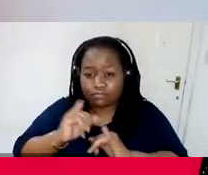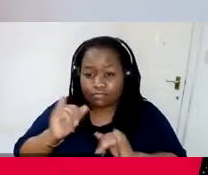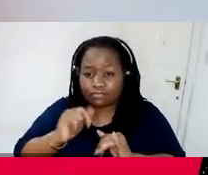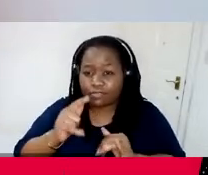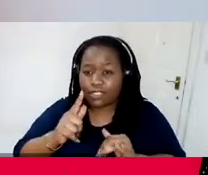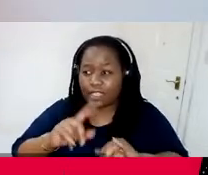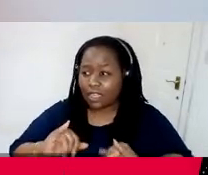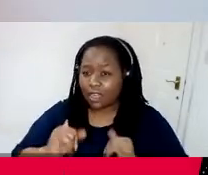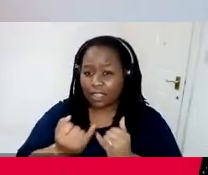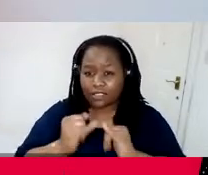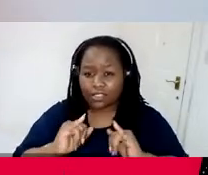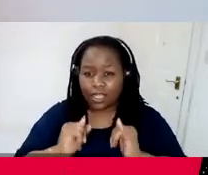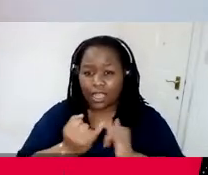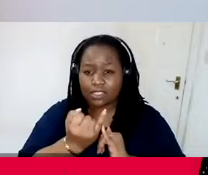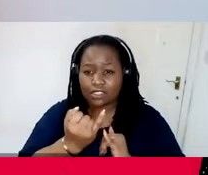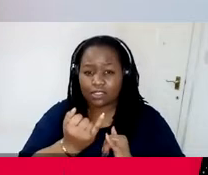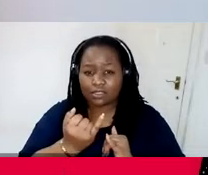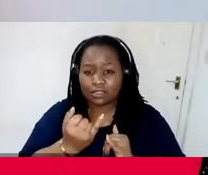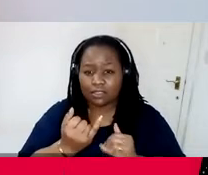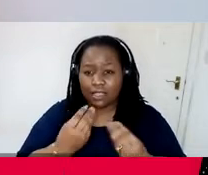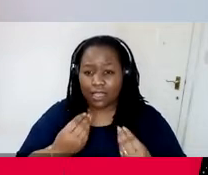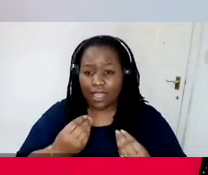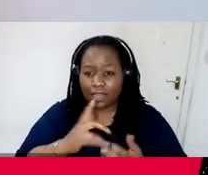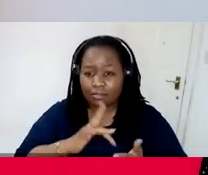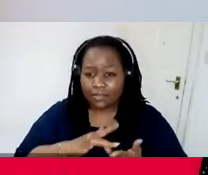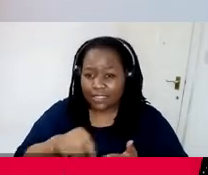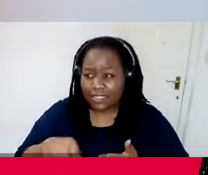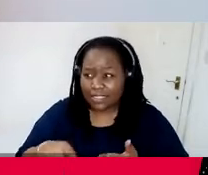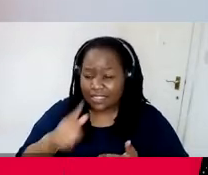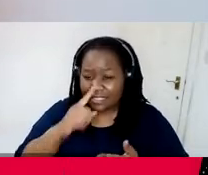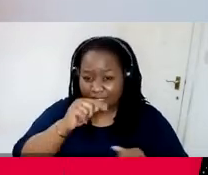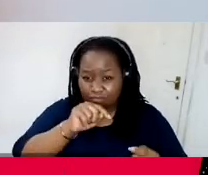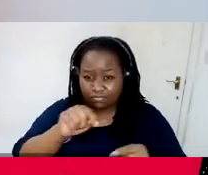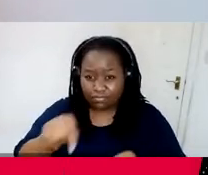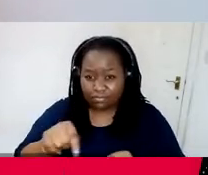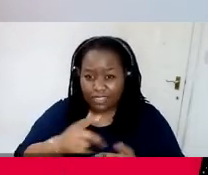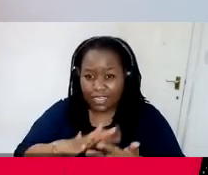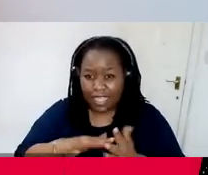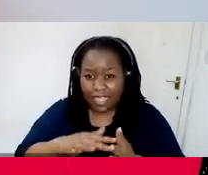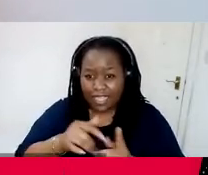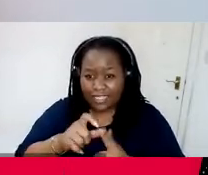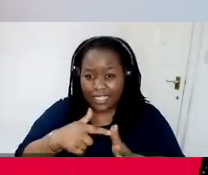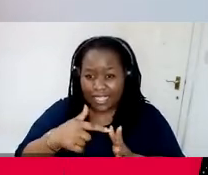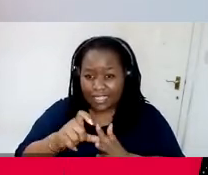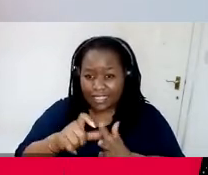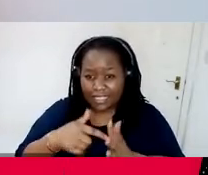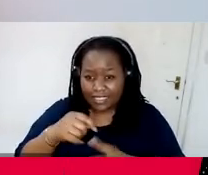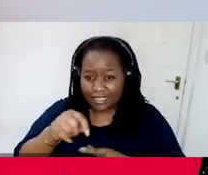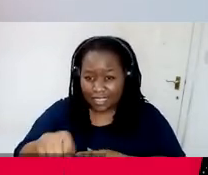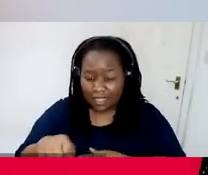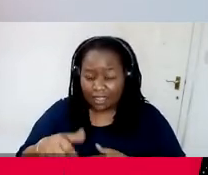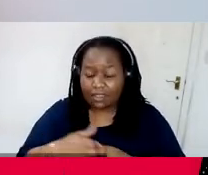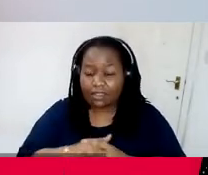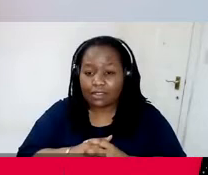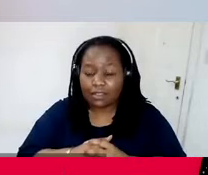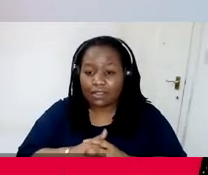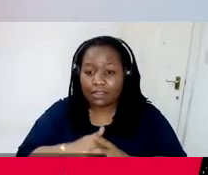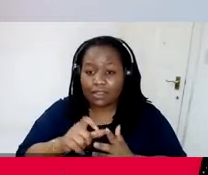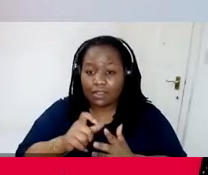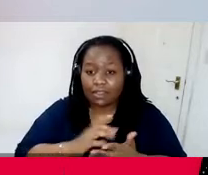in Ma'rib city is also threatening the situation in Hudaydah, which has the Hudaydah